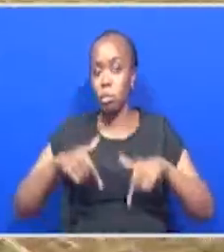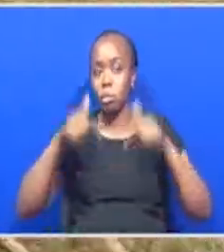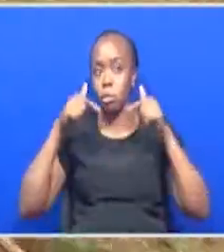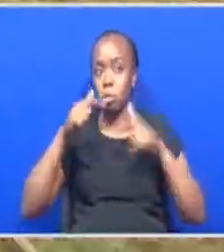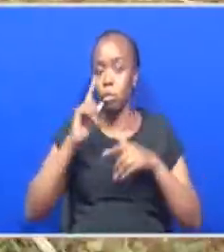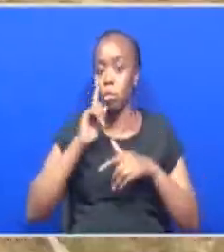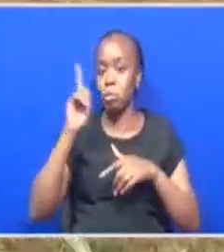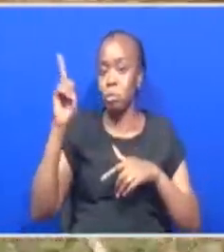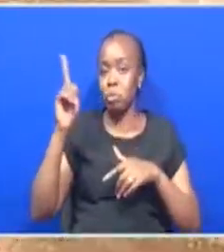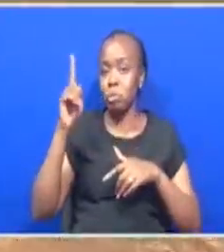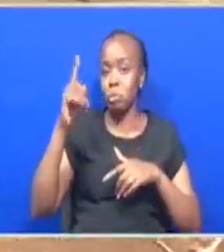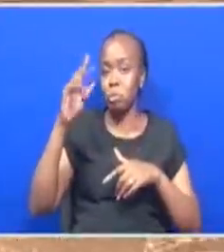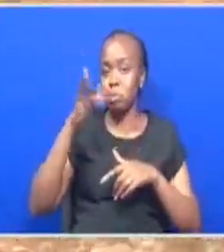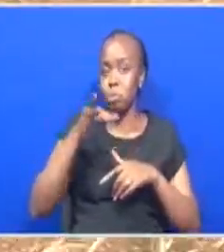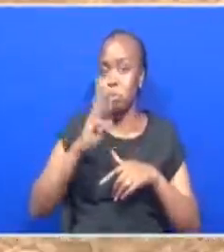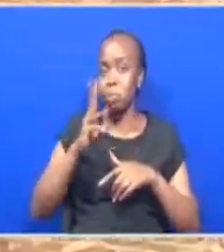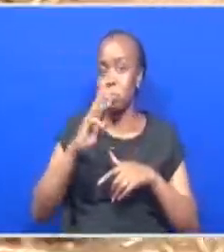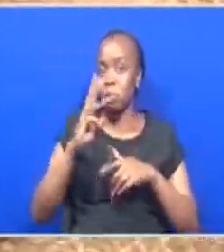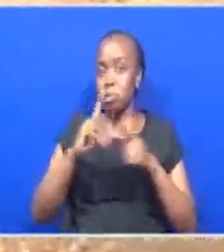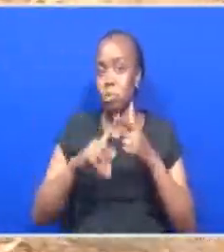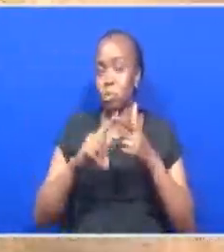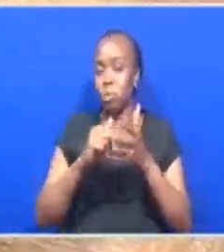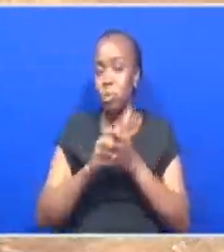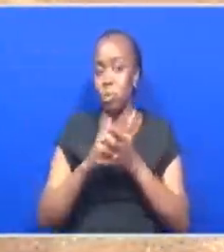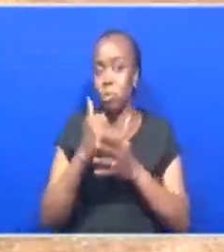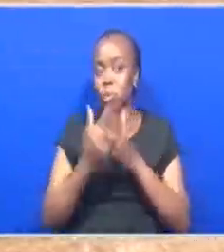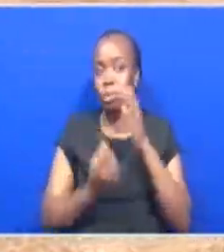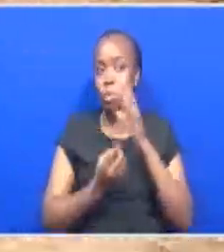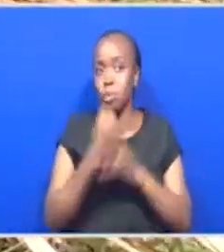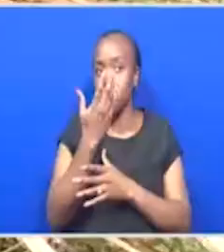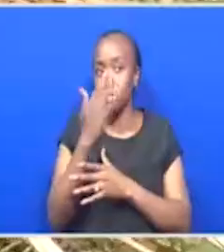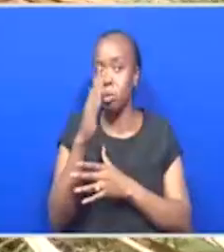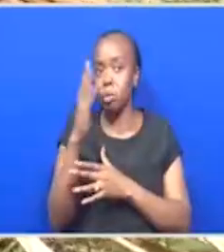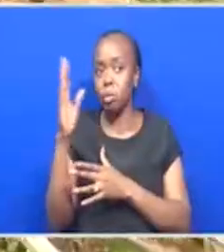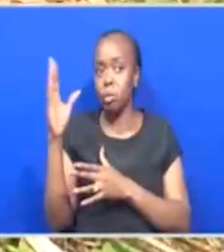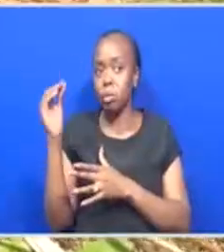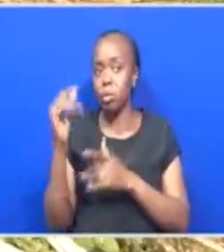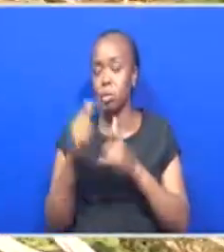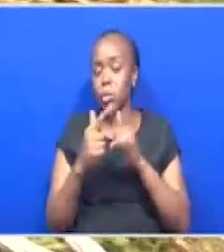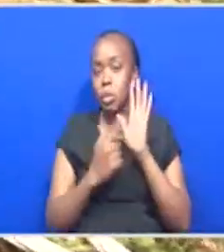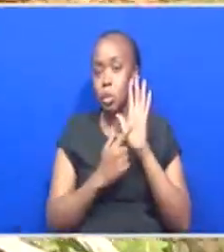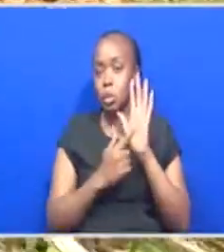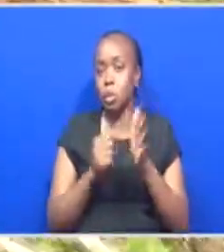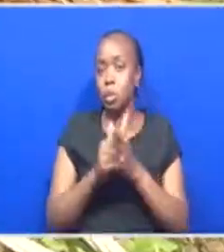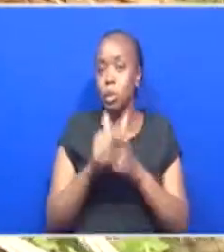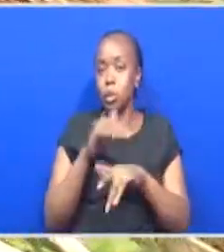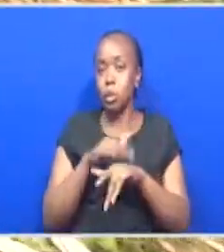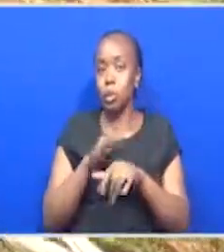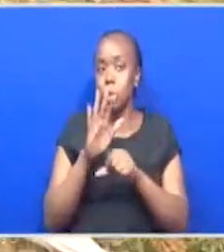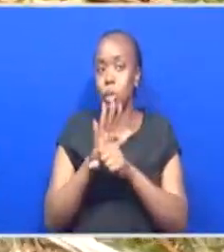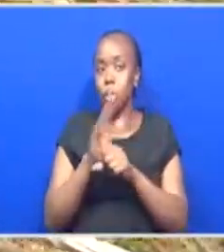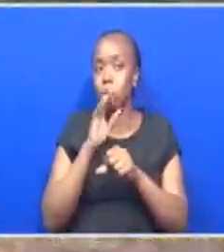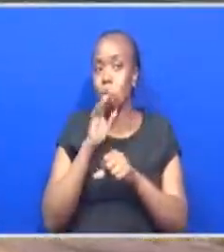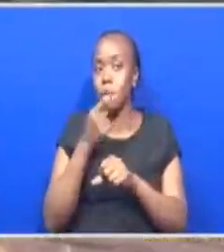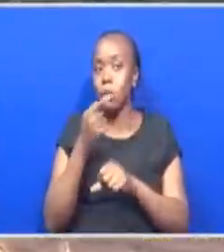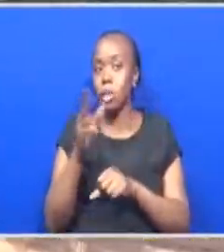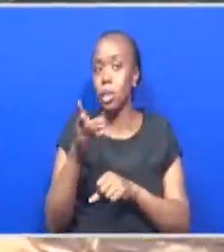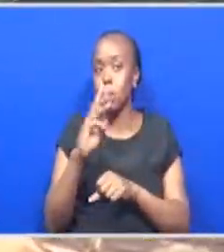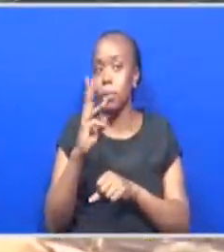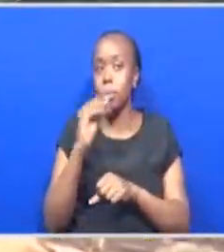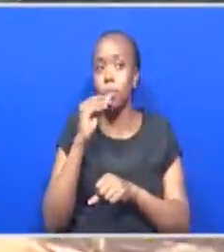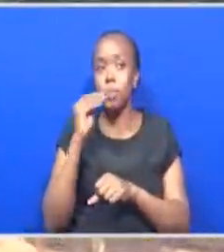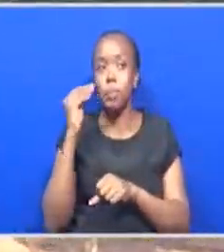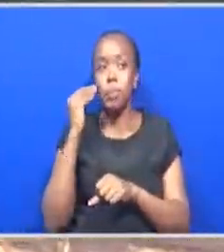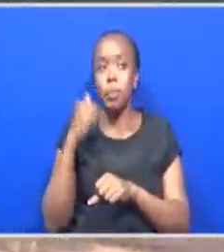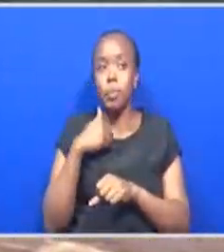Electric wires, water cables, uprooted trees are piled, an indication of the great force applied by the water. Homesteads